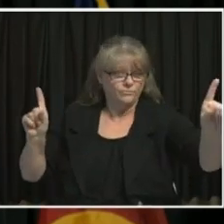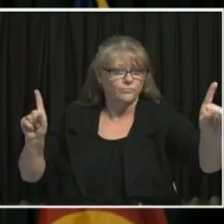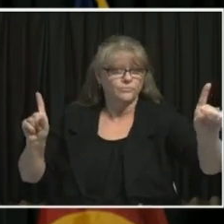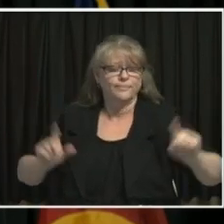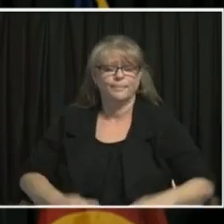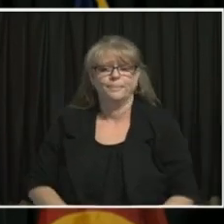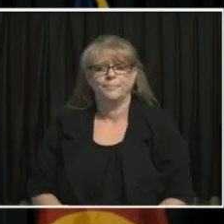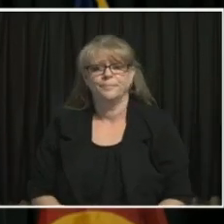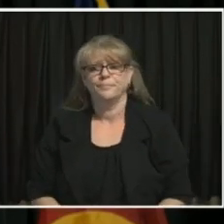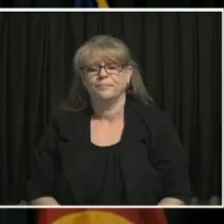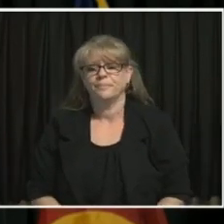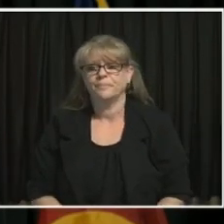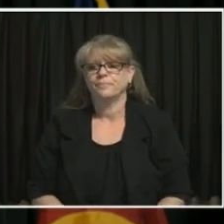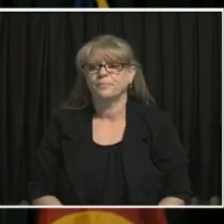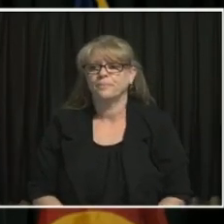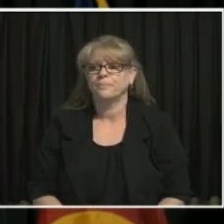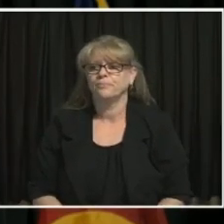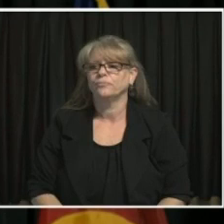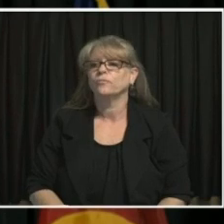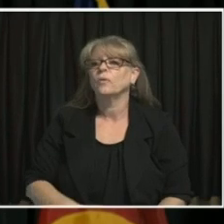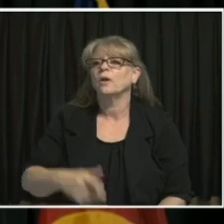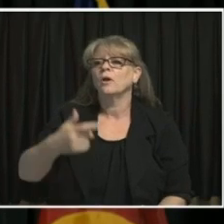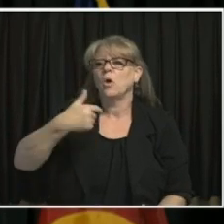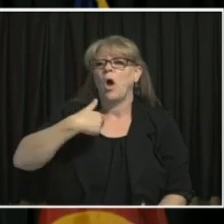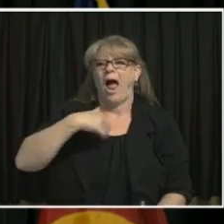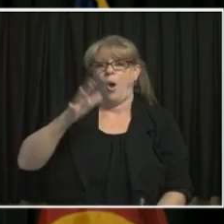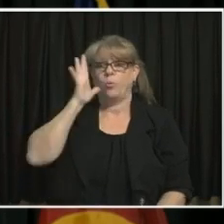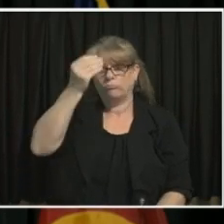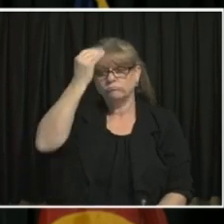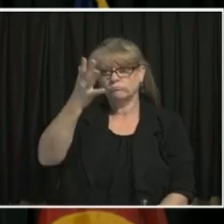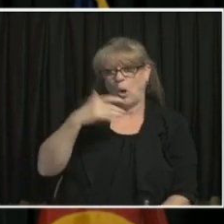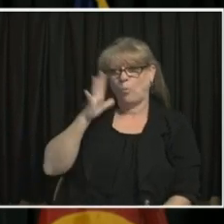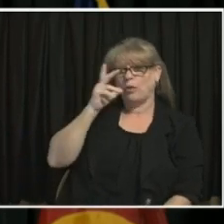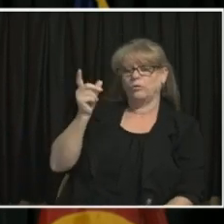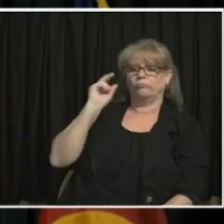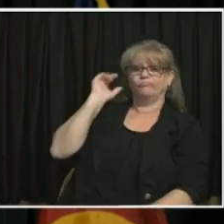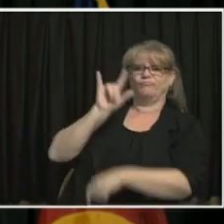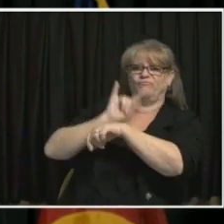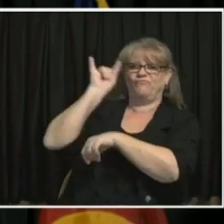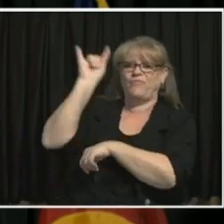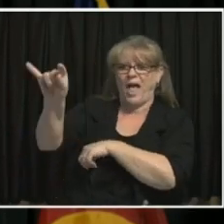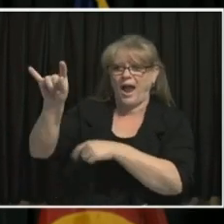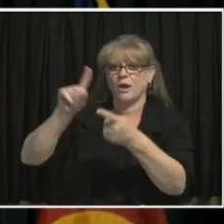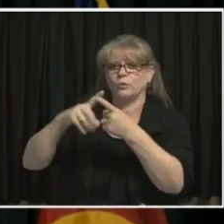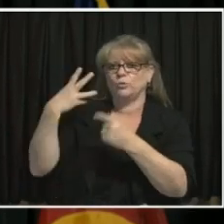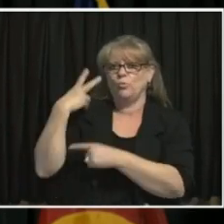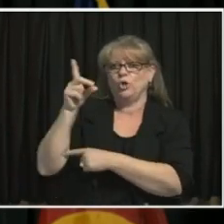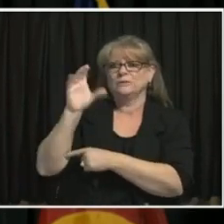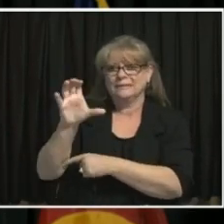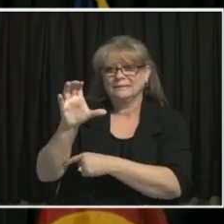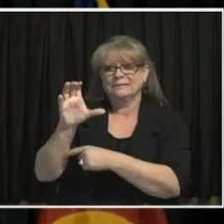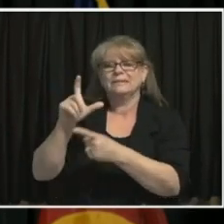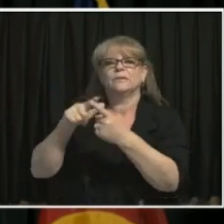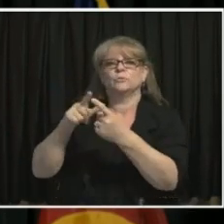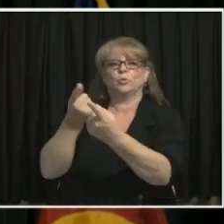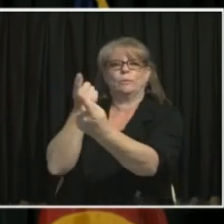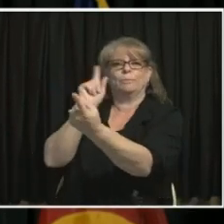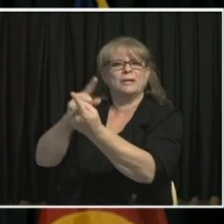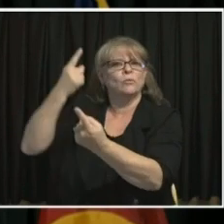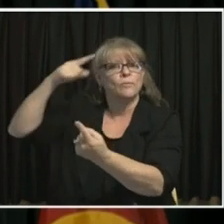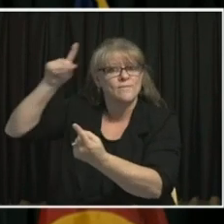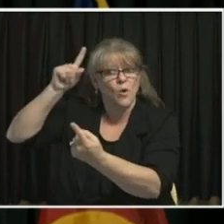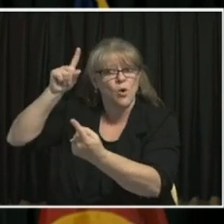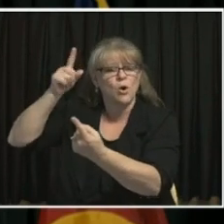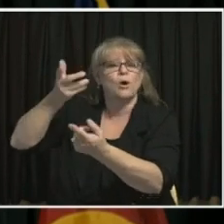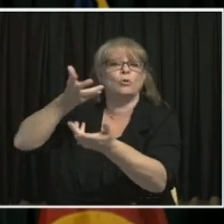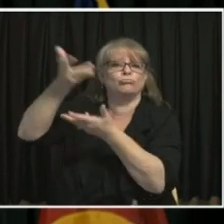announced Wednesday, I'm traveling to Washington on Wednesday for a meeting with the President to discuss additional resources for